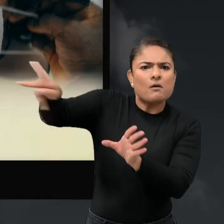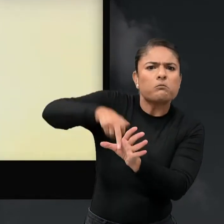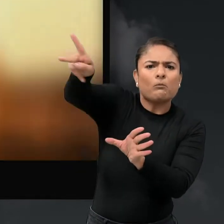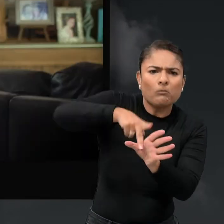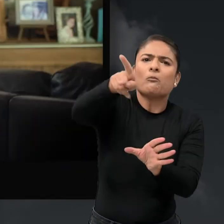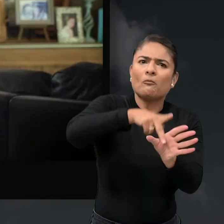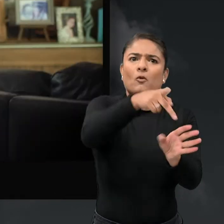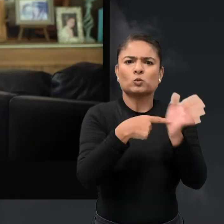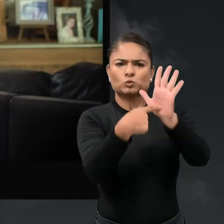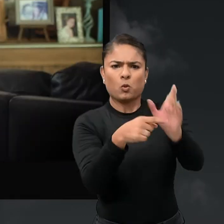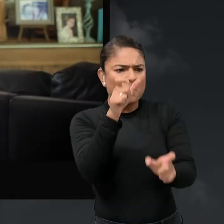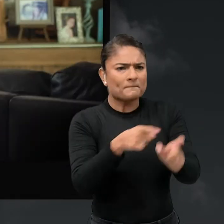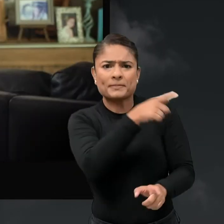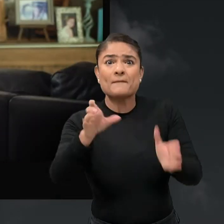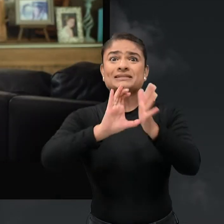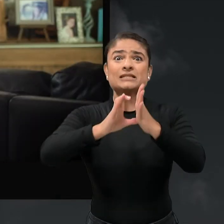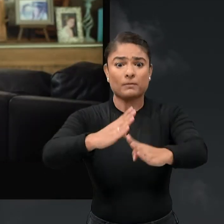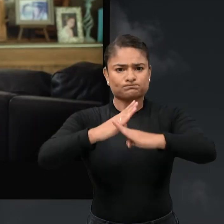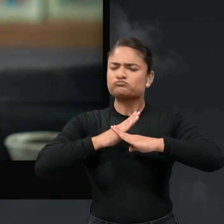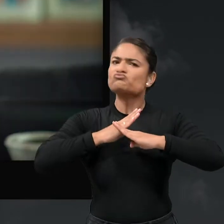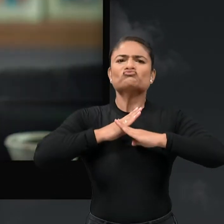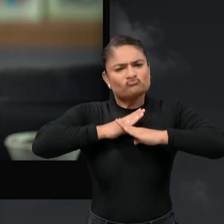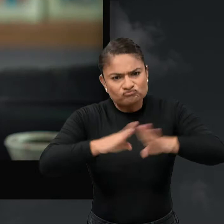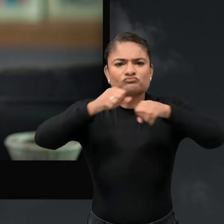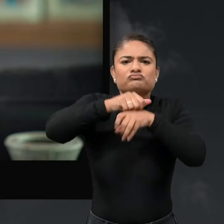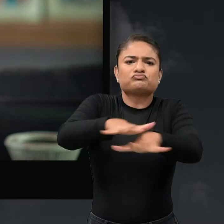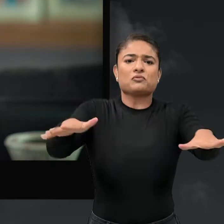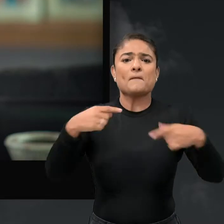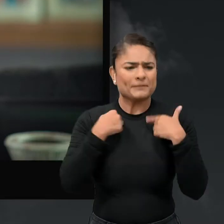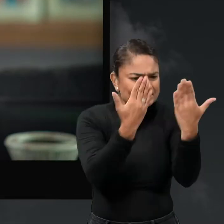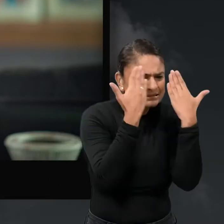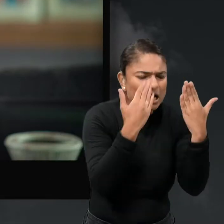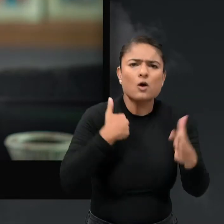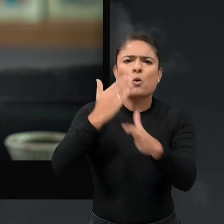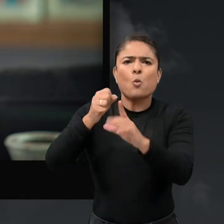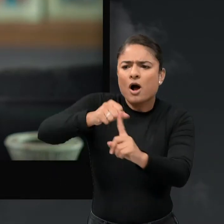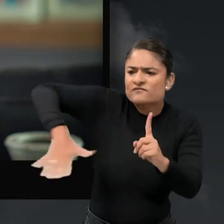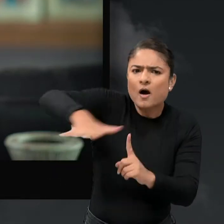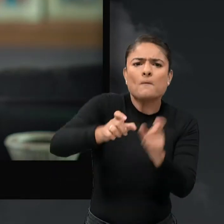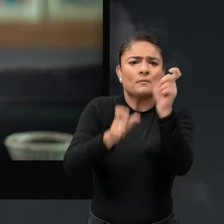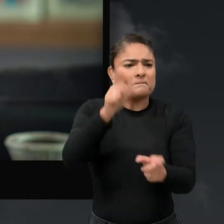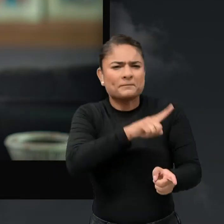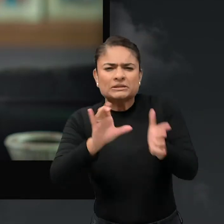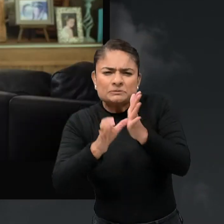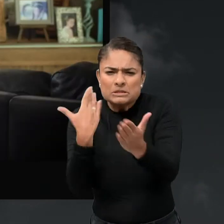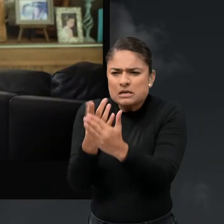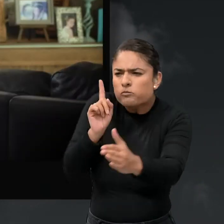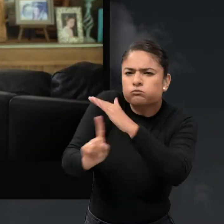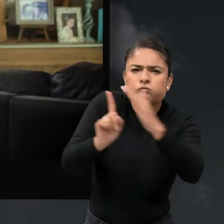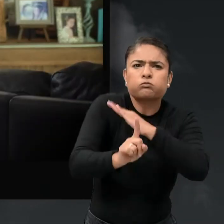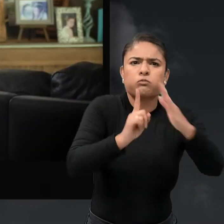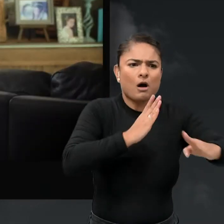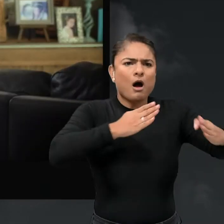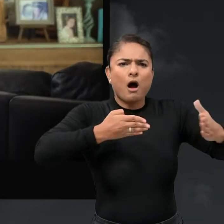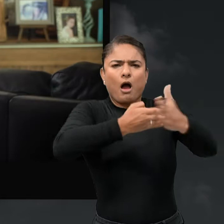understand that really disability inclusion is about saying, what is disabling me in my studies and in the work environment, and what can I do